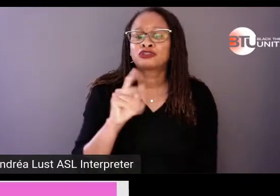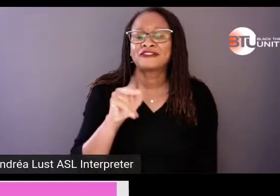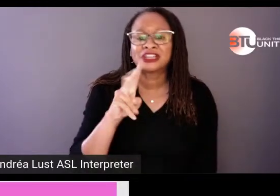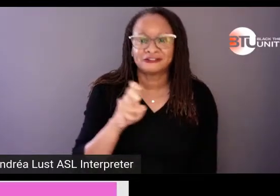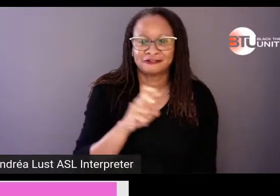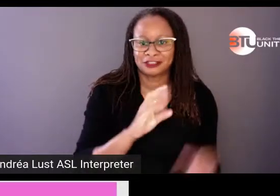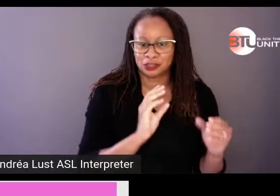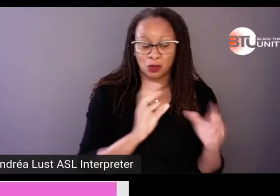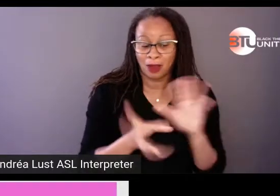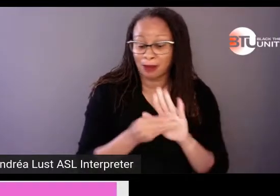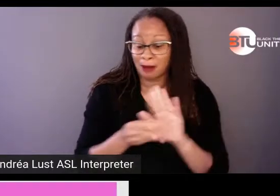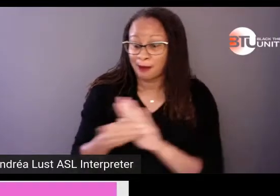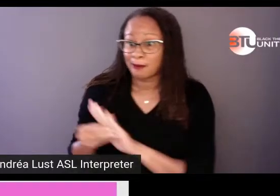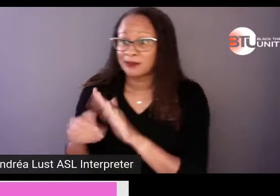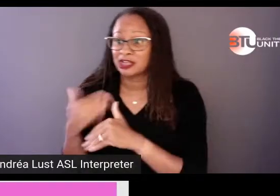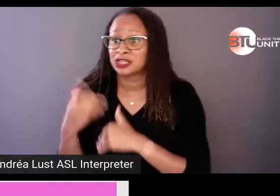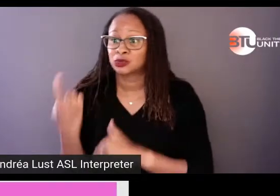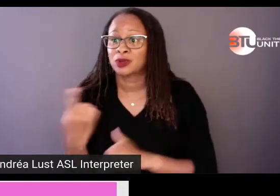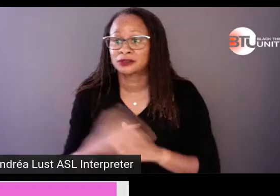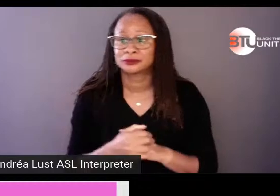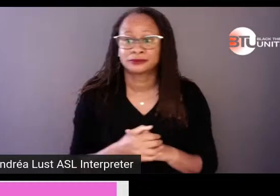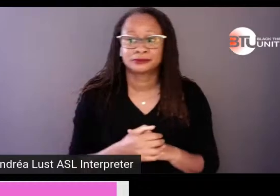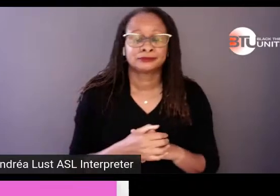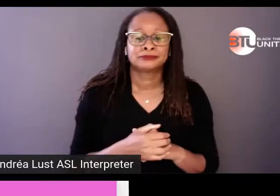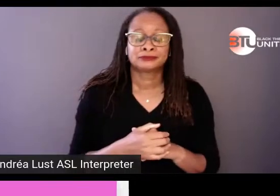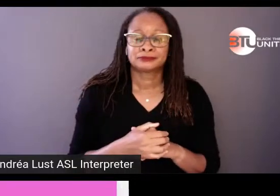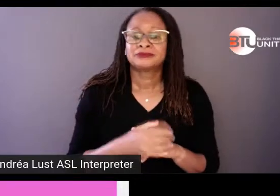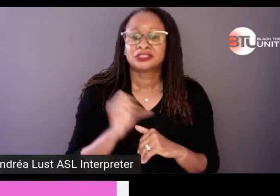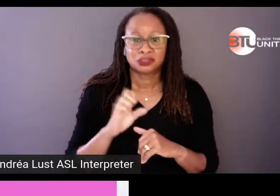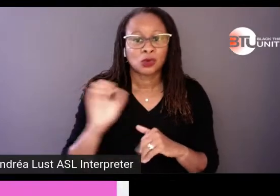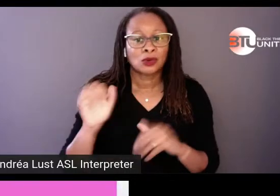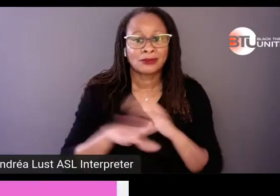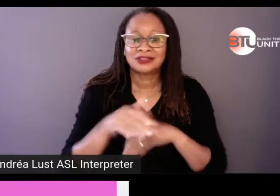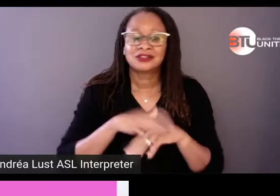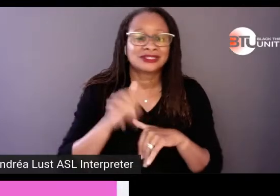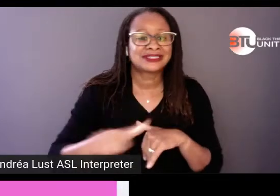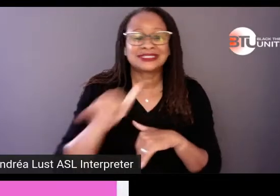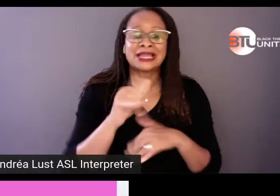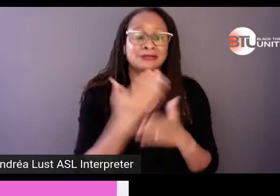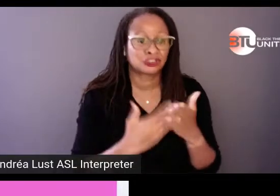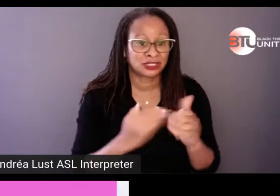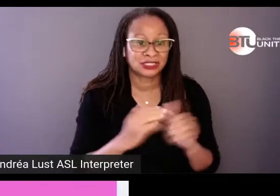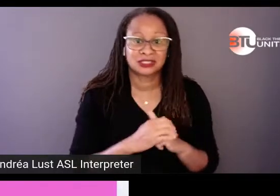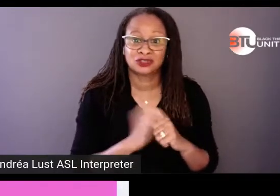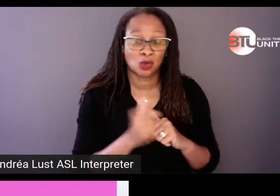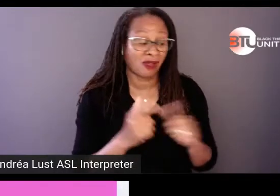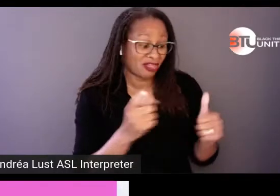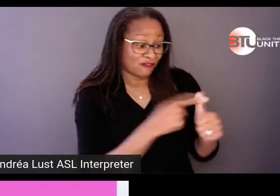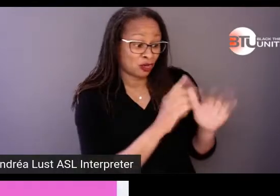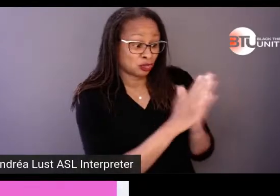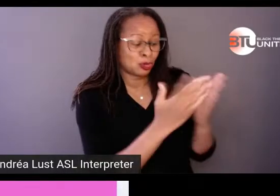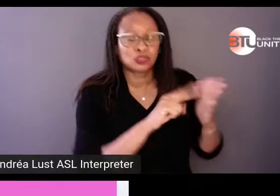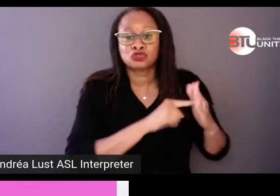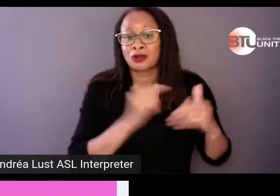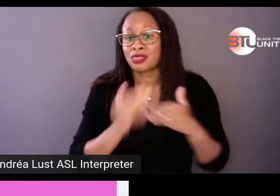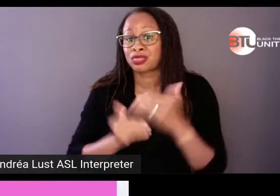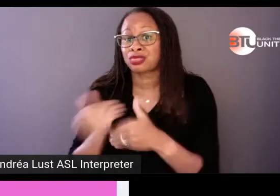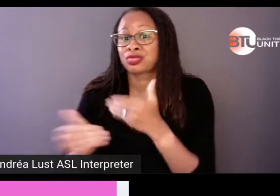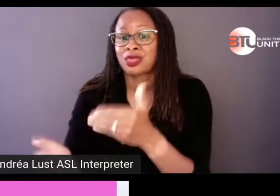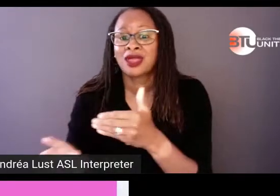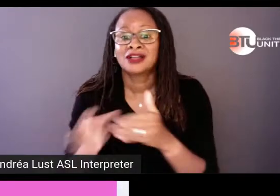every script, based on every book, is a derivative work based on that series. So it gives you a stream of